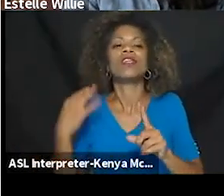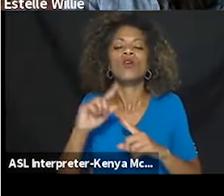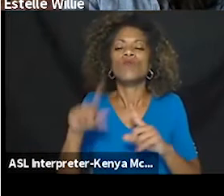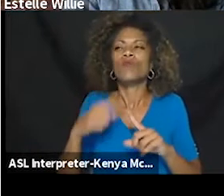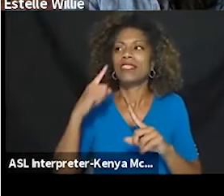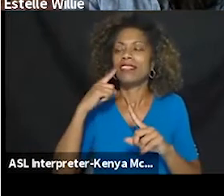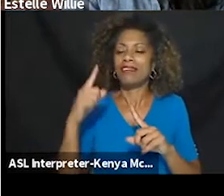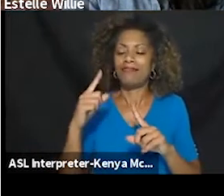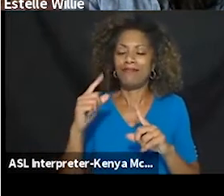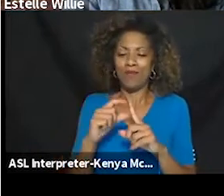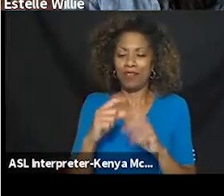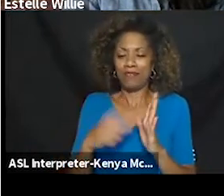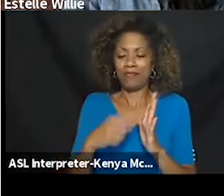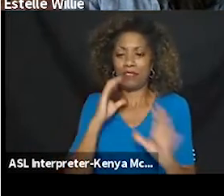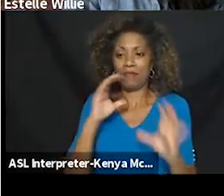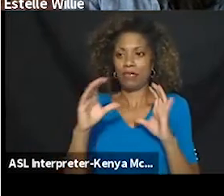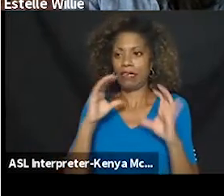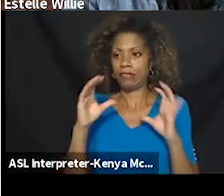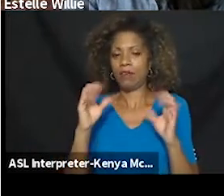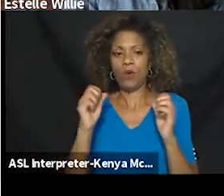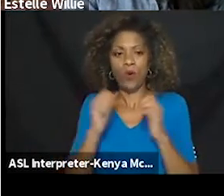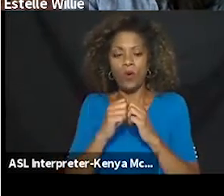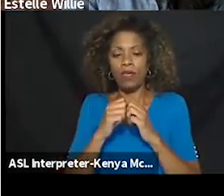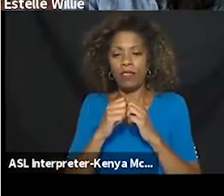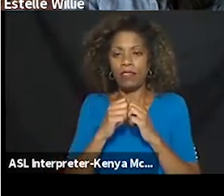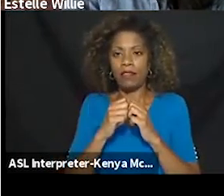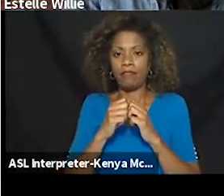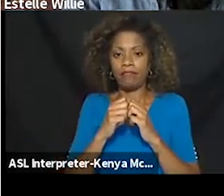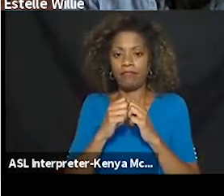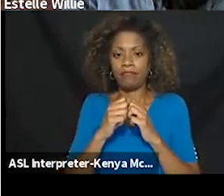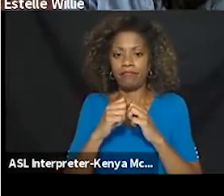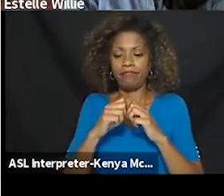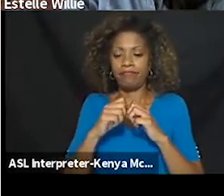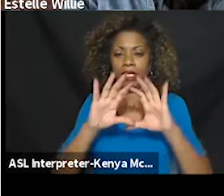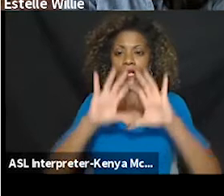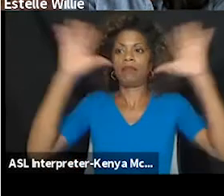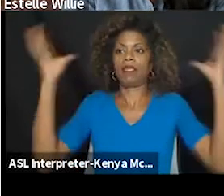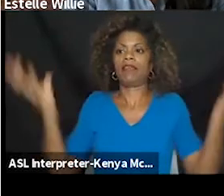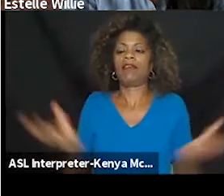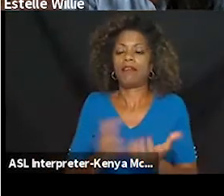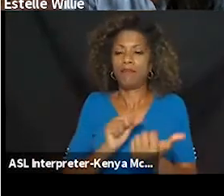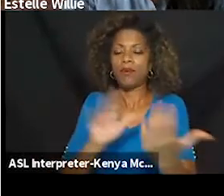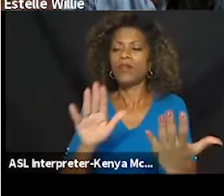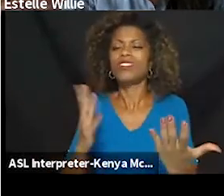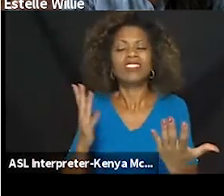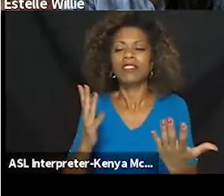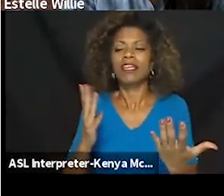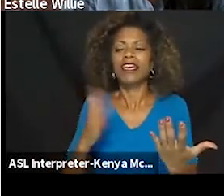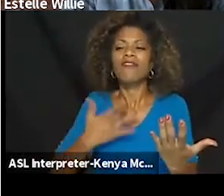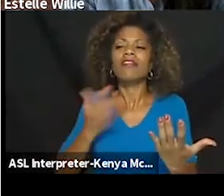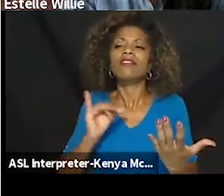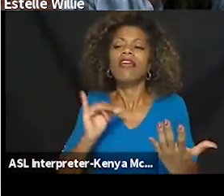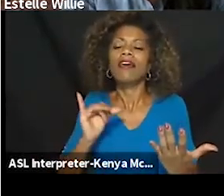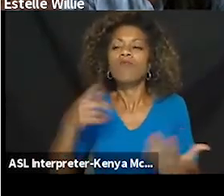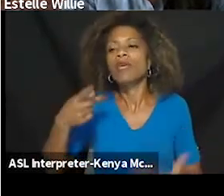PR. But there's so many different levers that we can use to create that